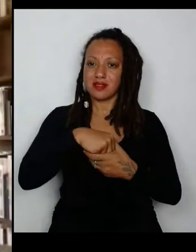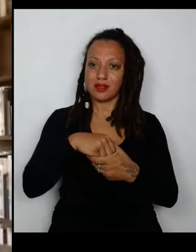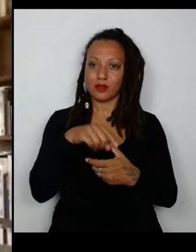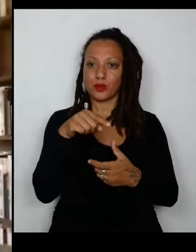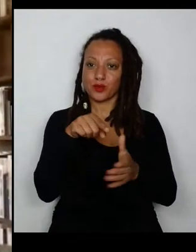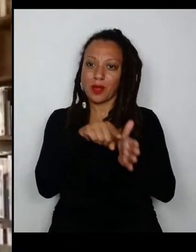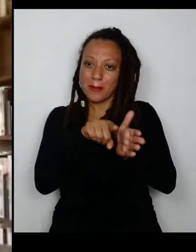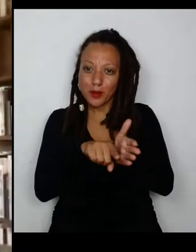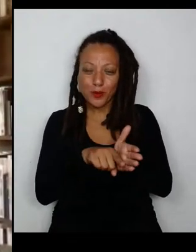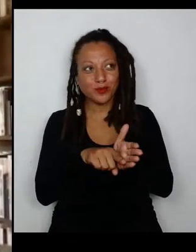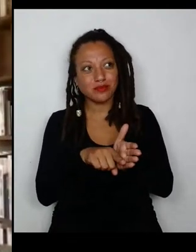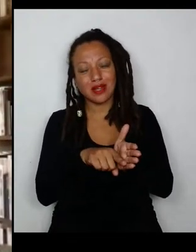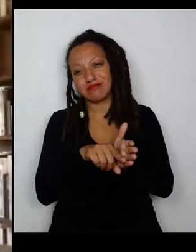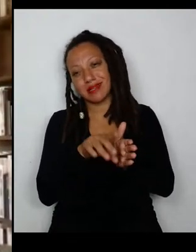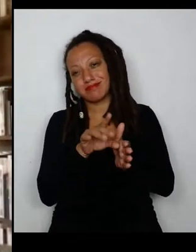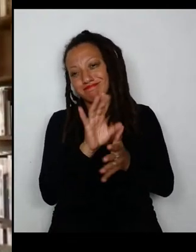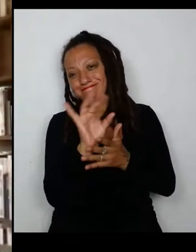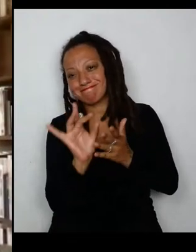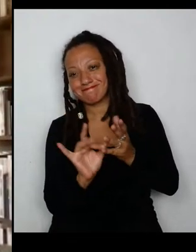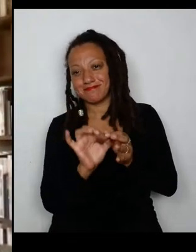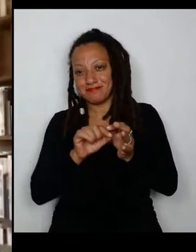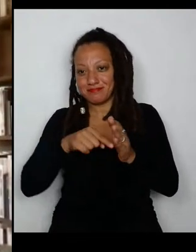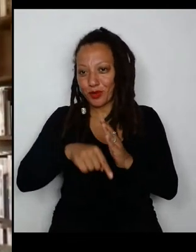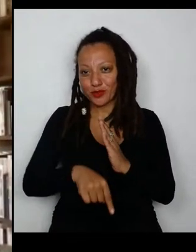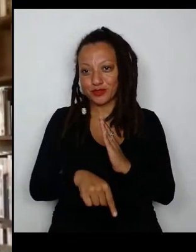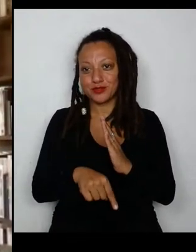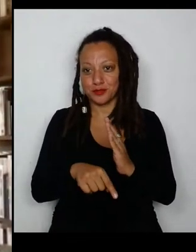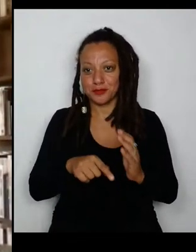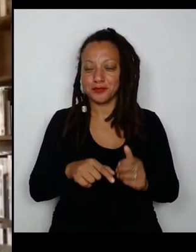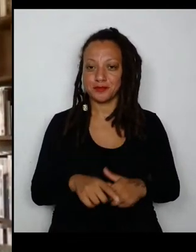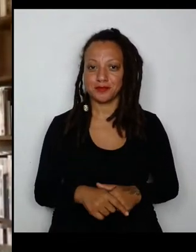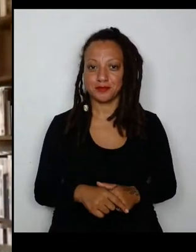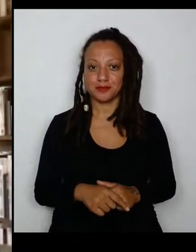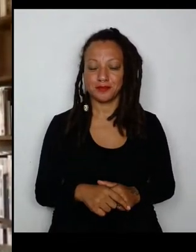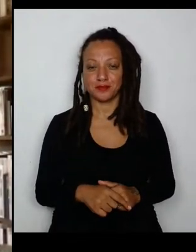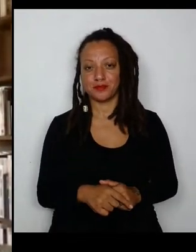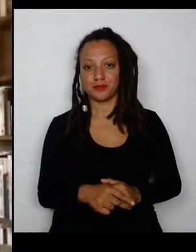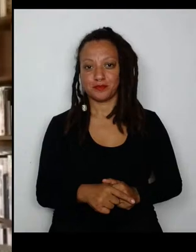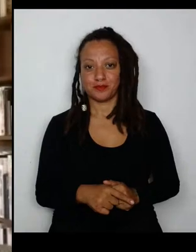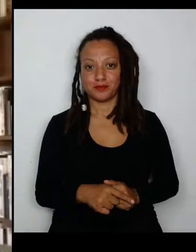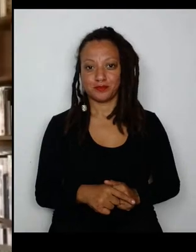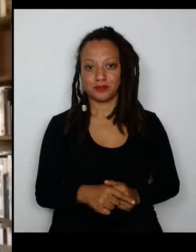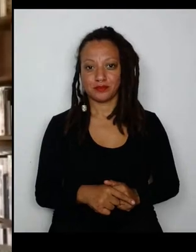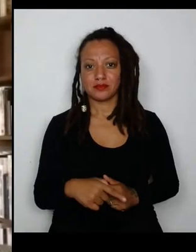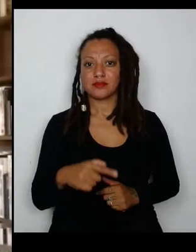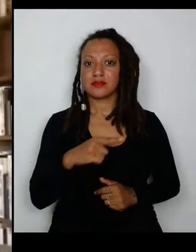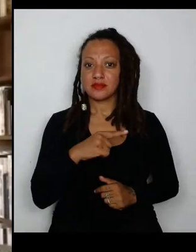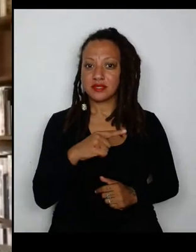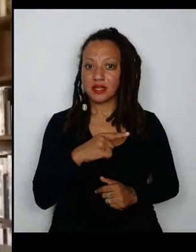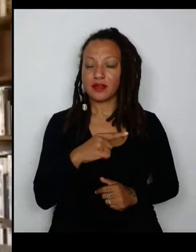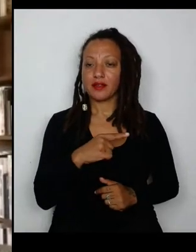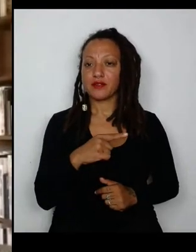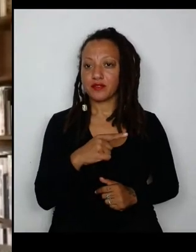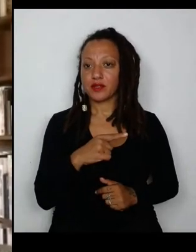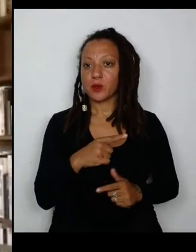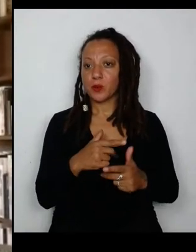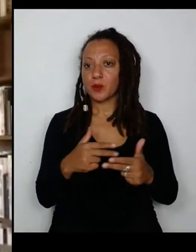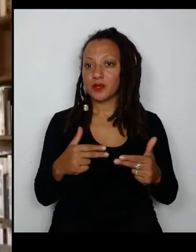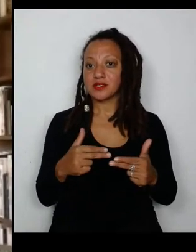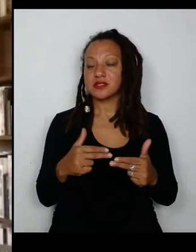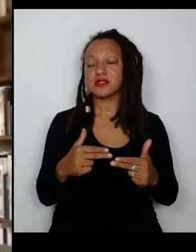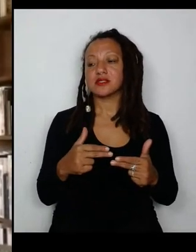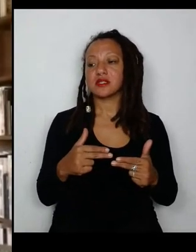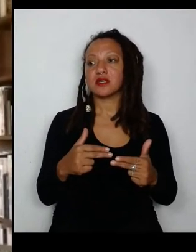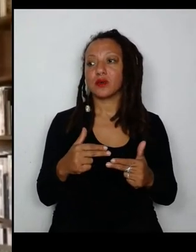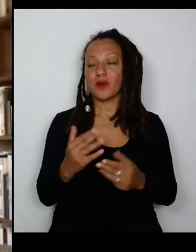tropes that go invented about himself also being found in the criticism about him too